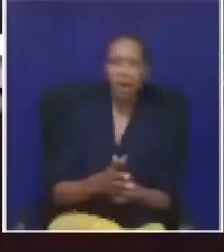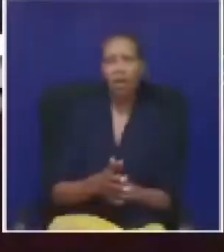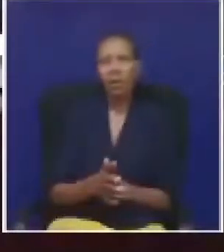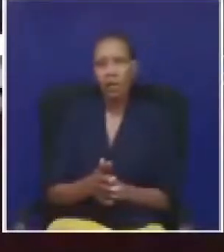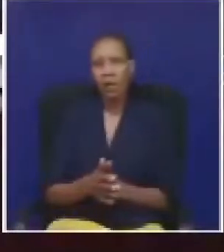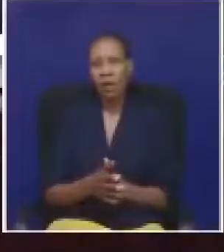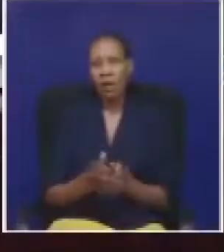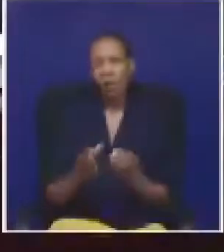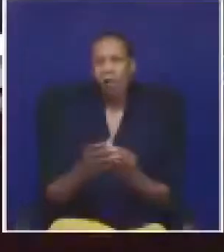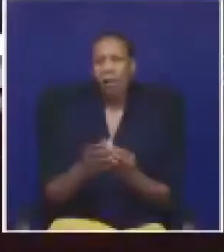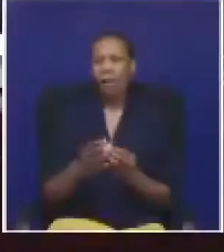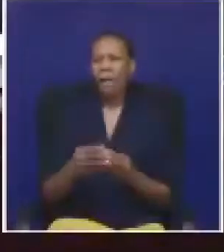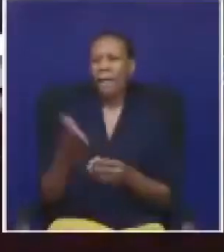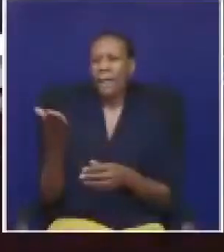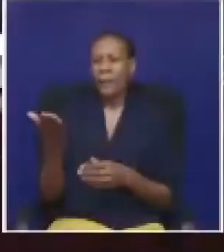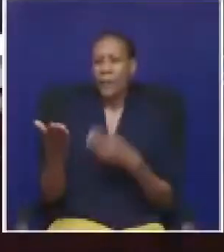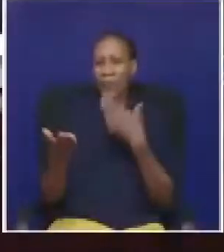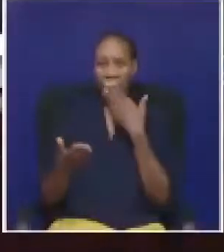Honorable member, the